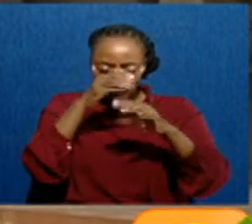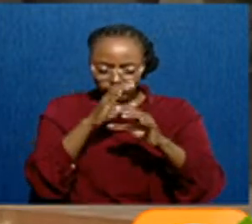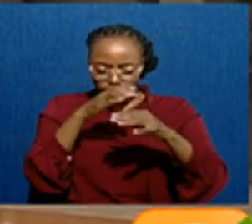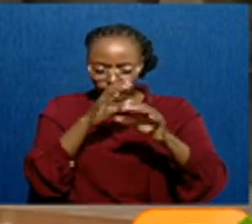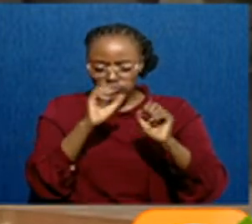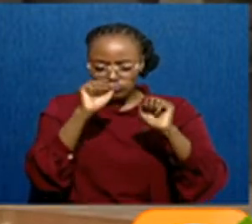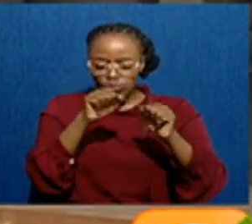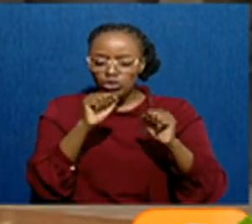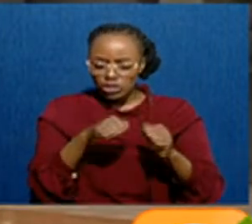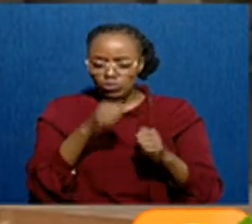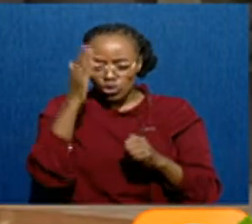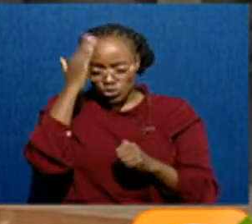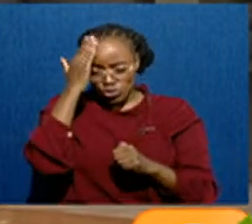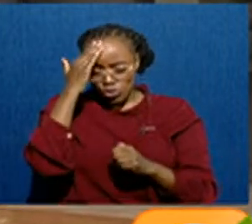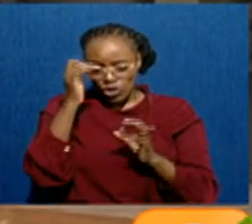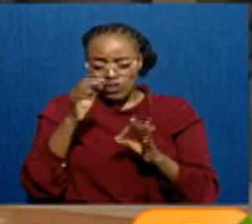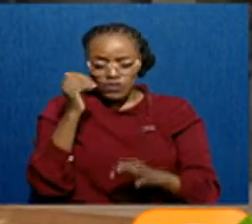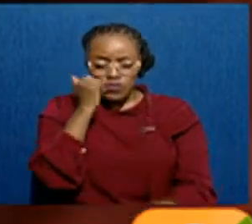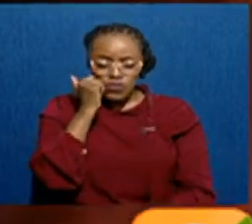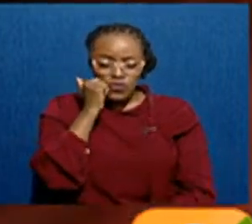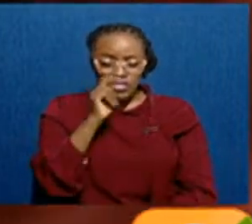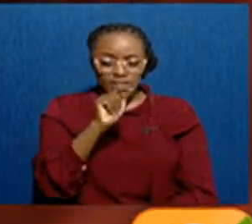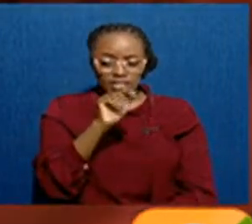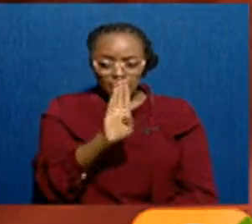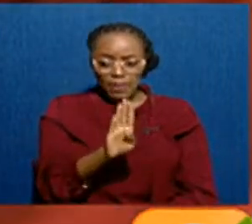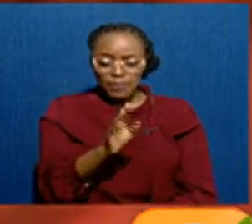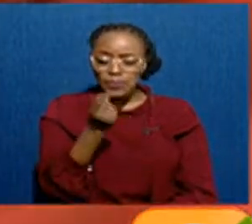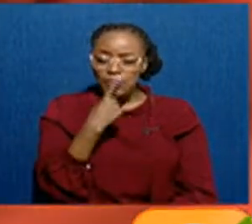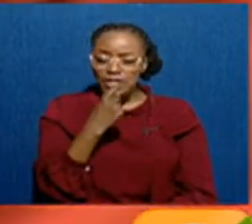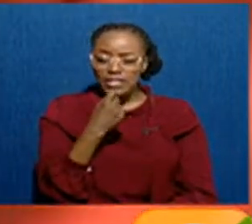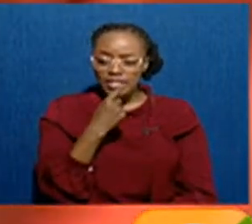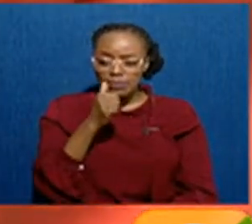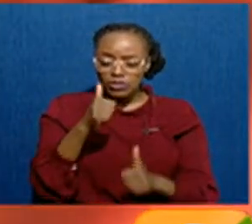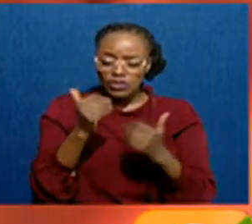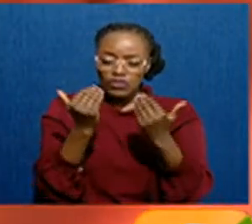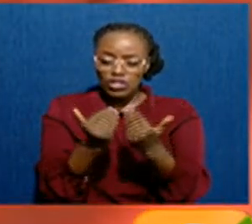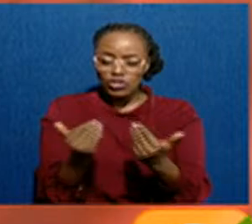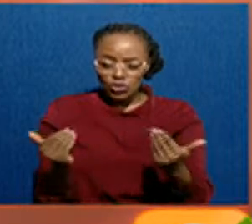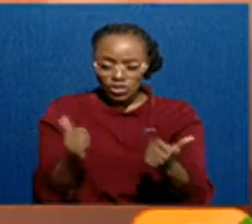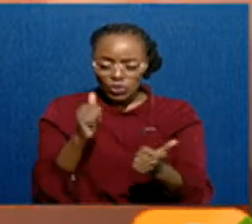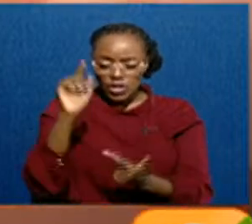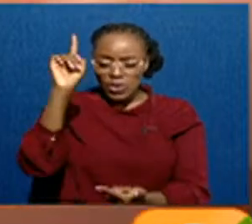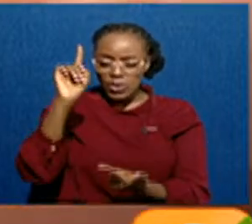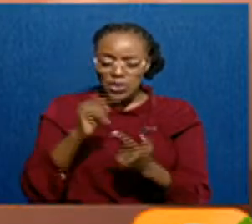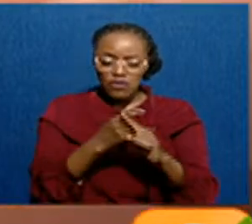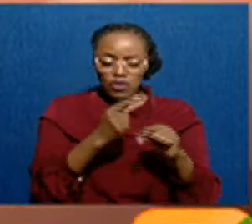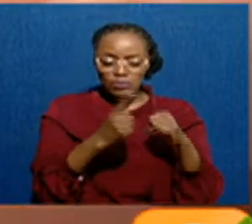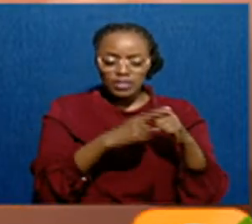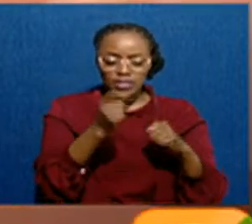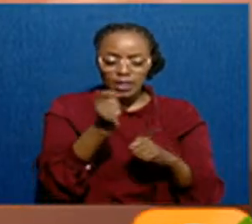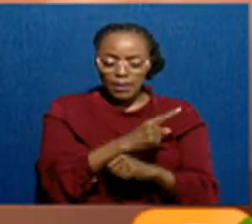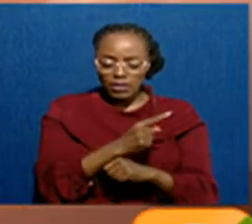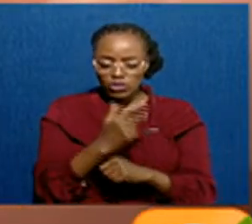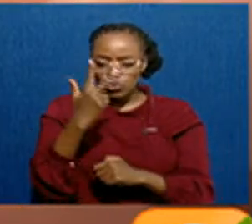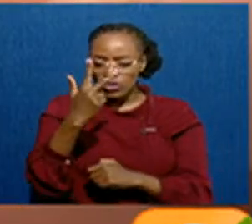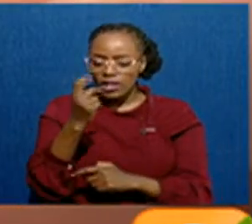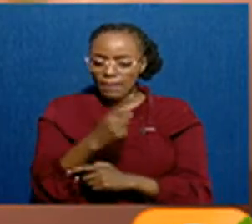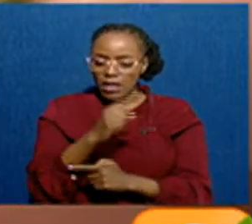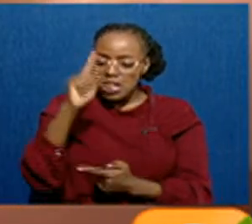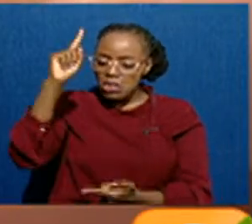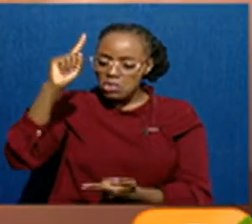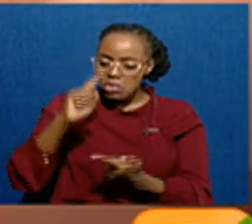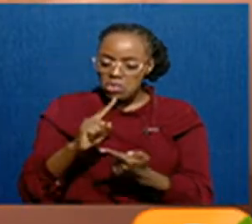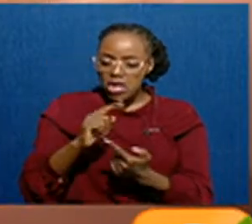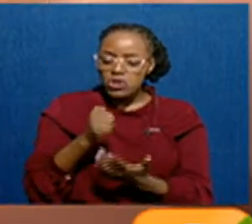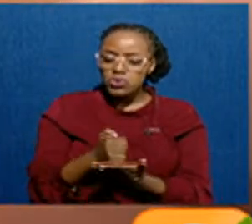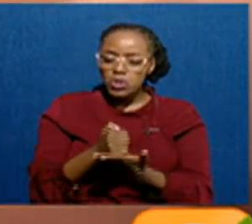kupata kifua kikuu kwa kina. Treatment regimen for children has been reduced from 6 months to 3 months in order to